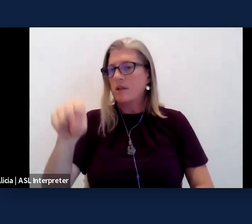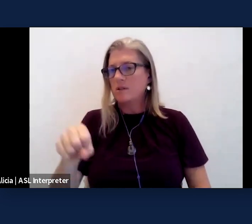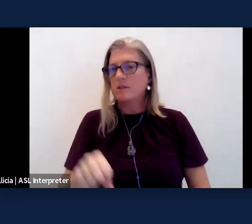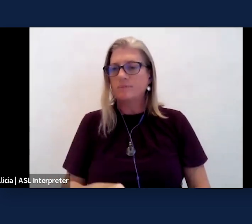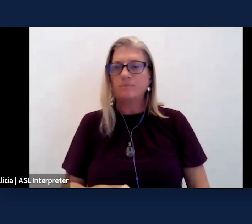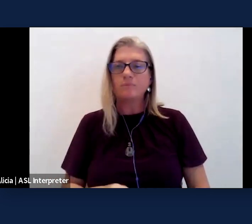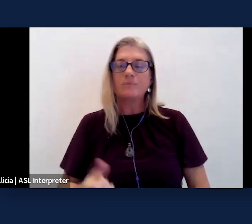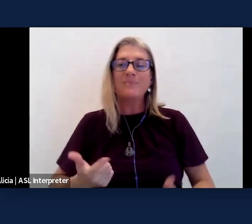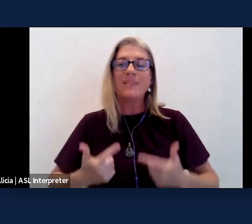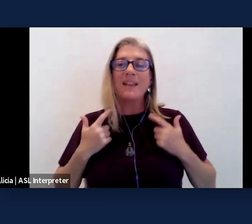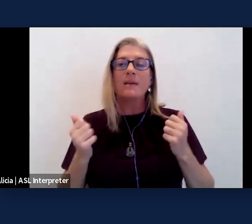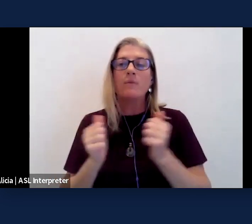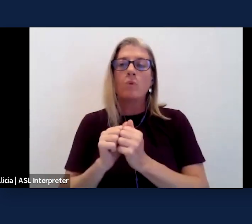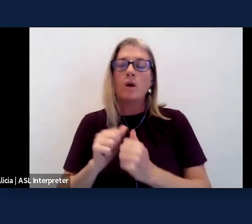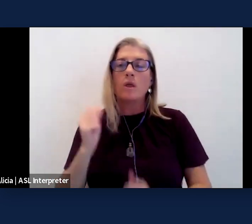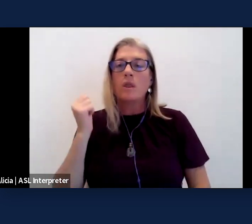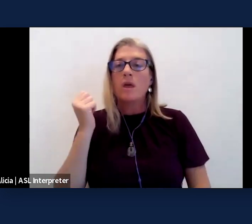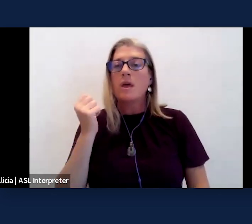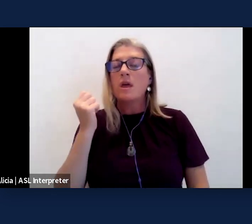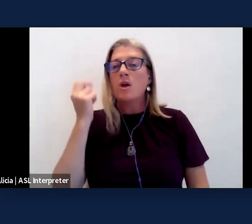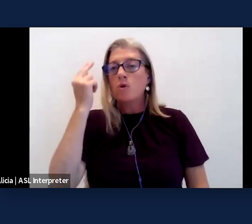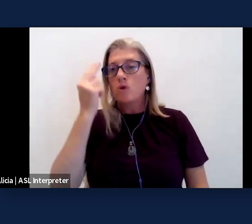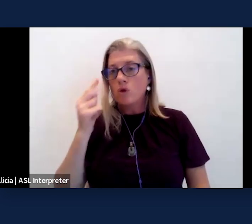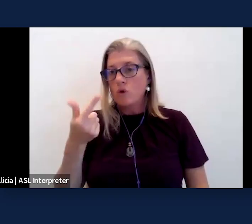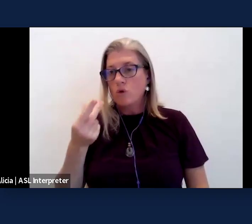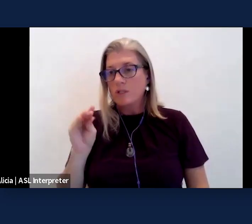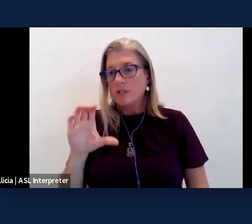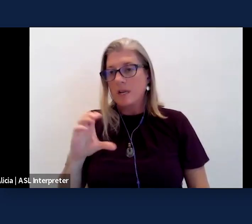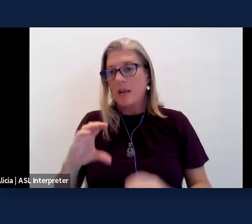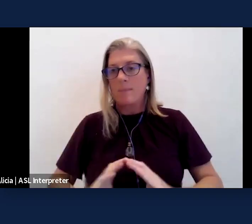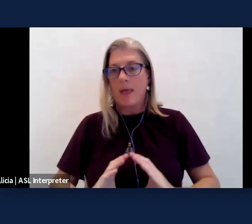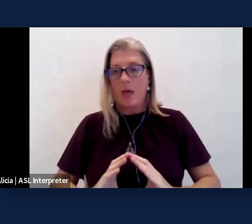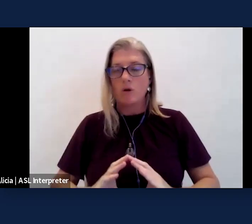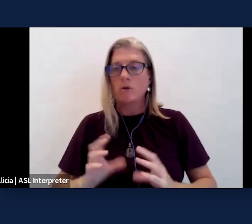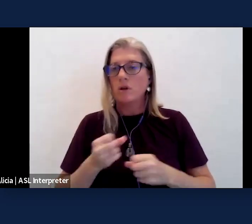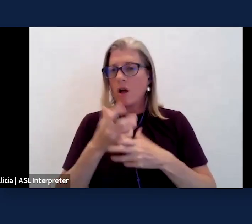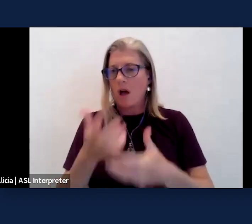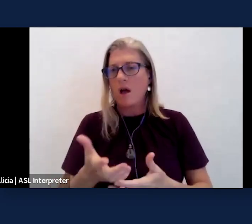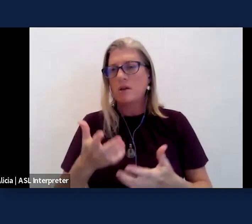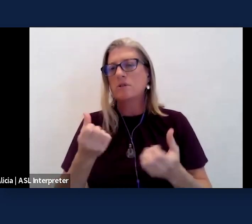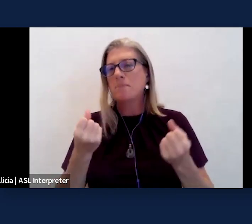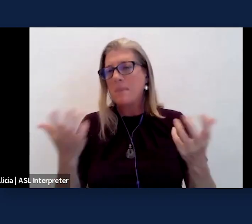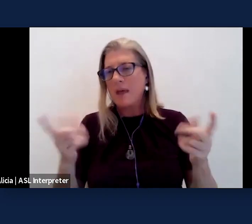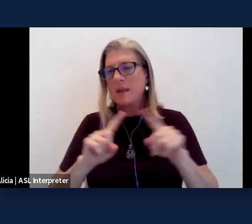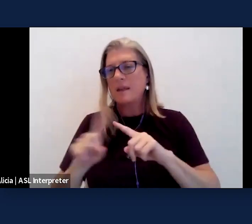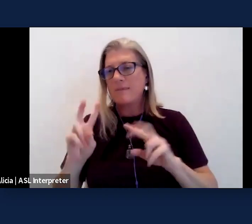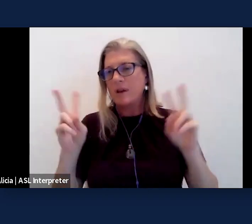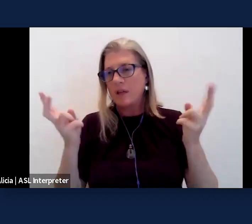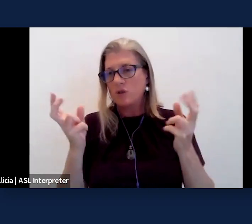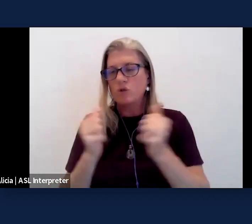So living with neurogenic bladder can cause multiple issues with the bladder, thickening of the wall,